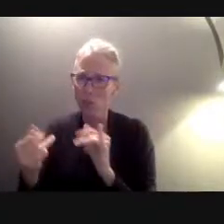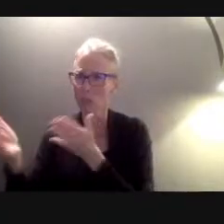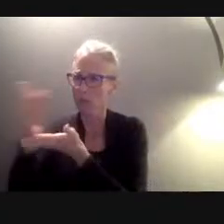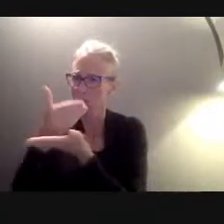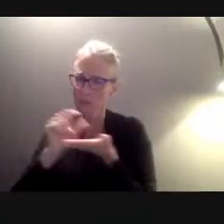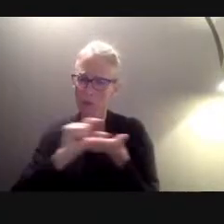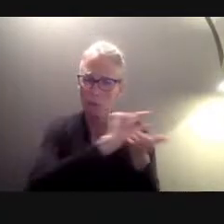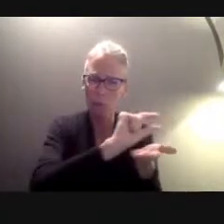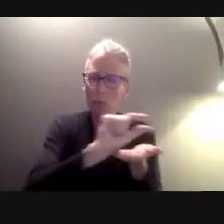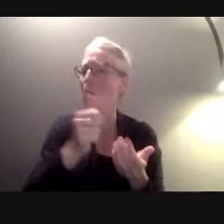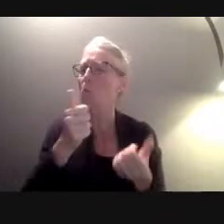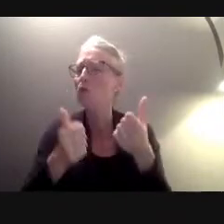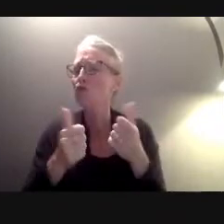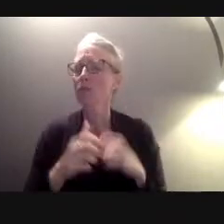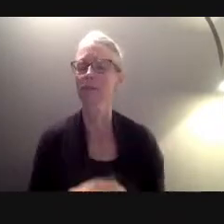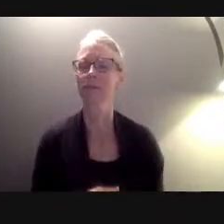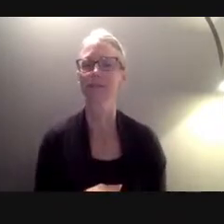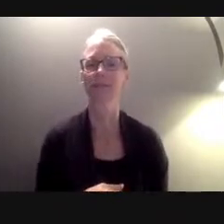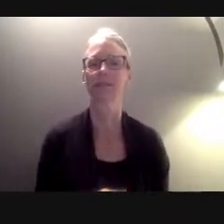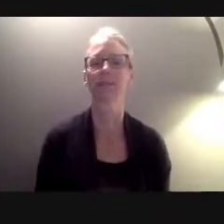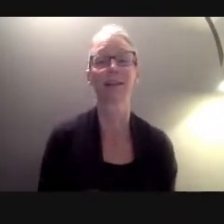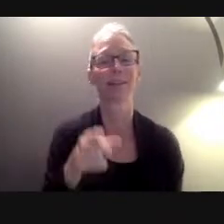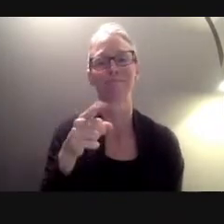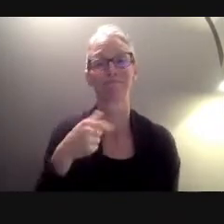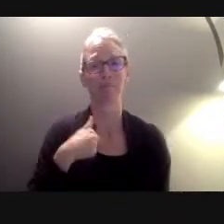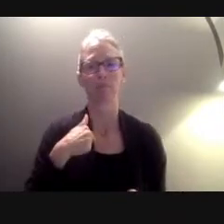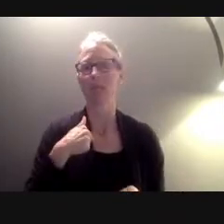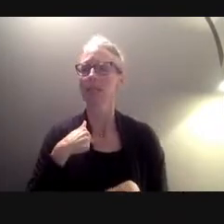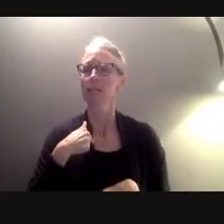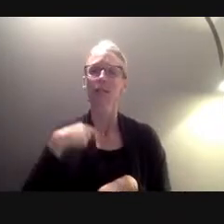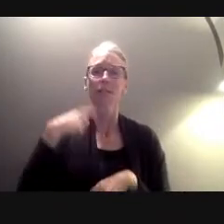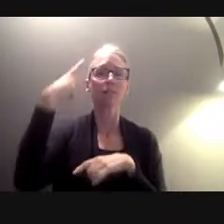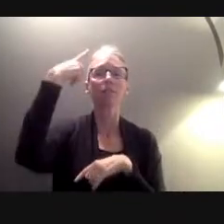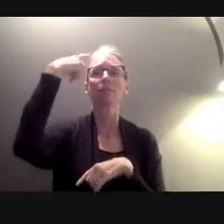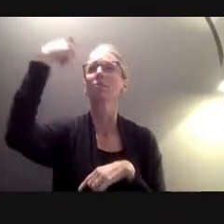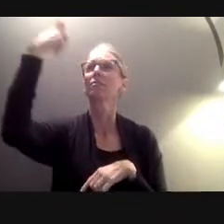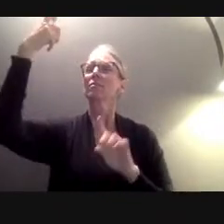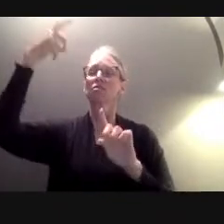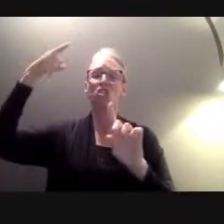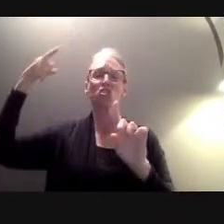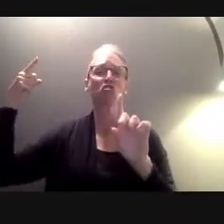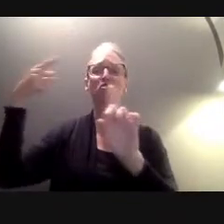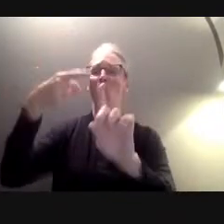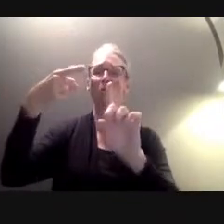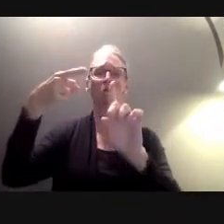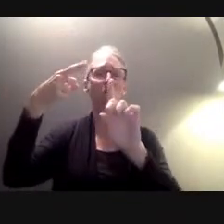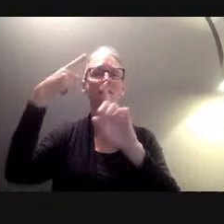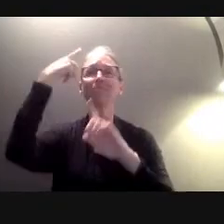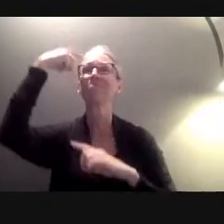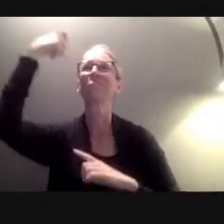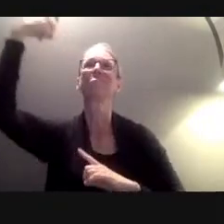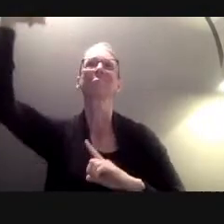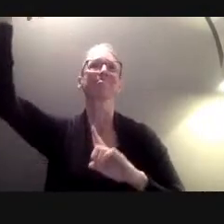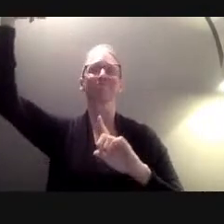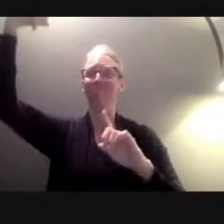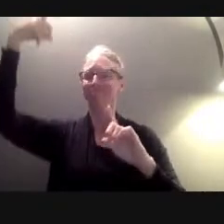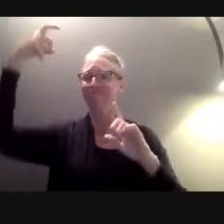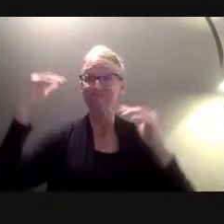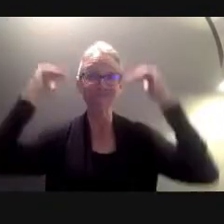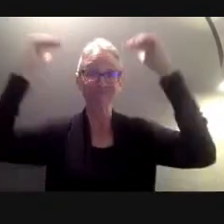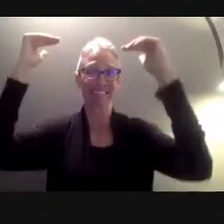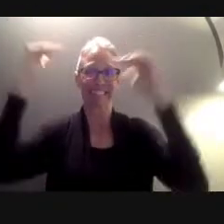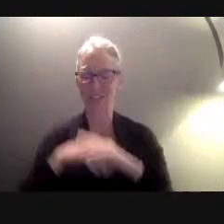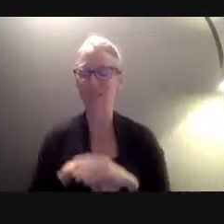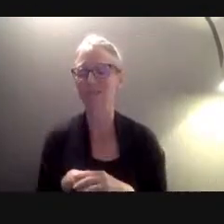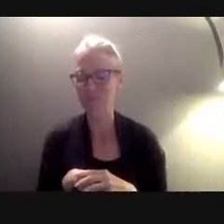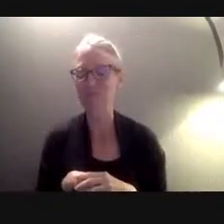I have big thoughts and big dreams, definitely. Definitely the national parks is where I fell in love with it. So